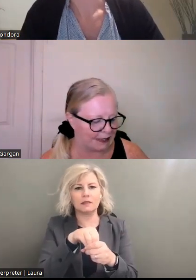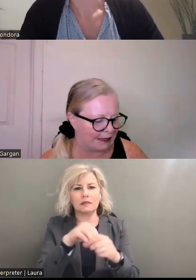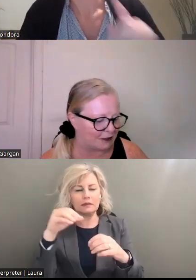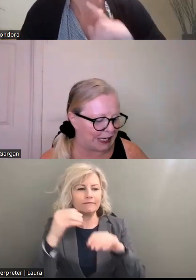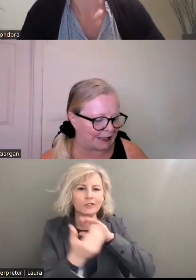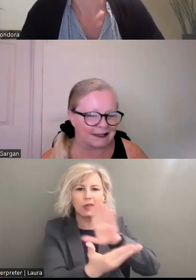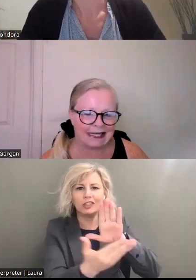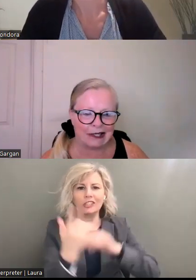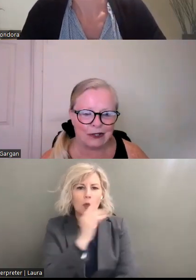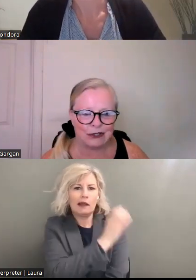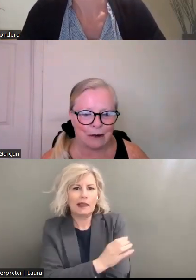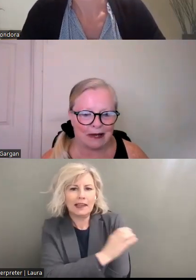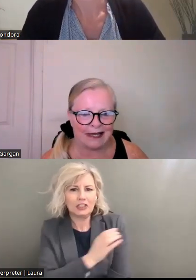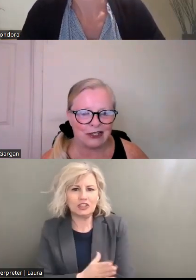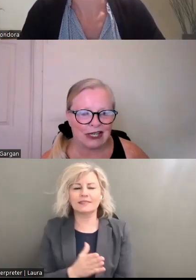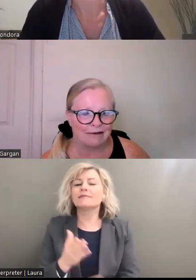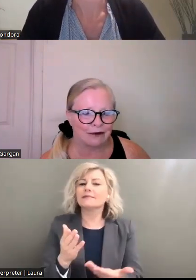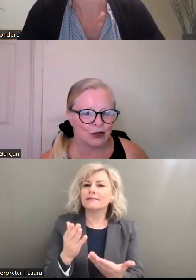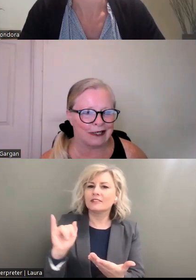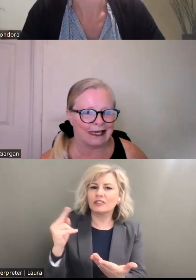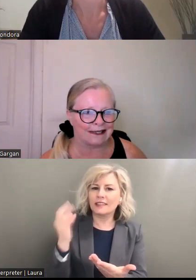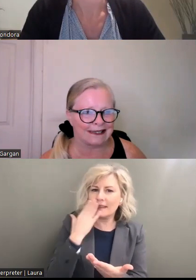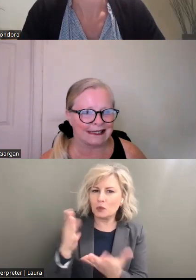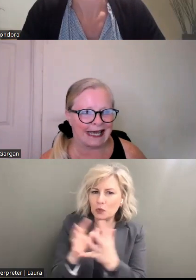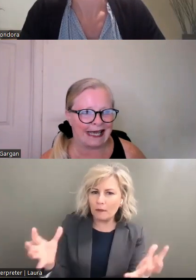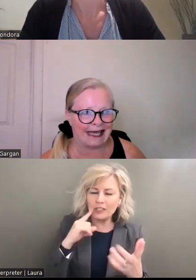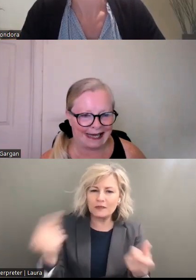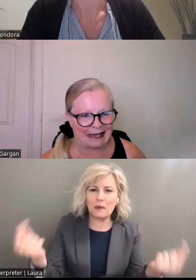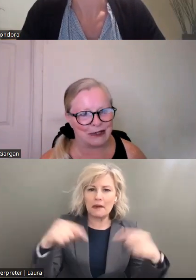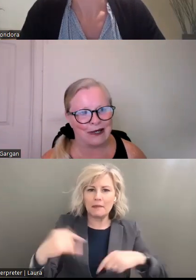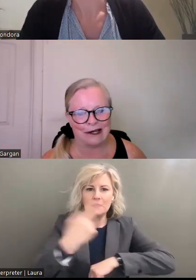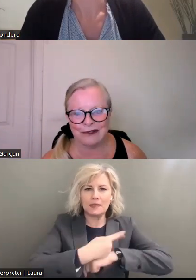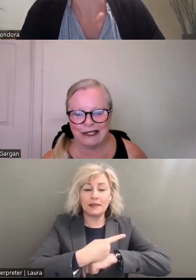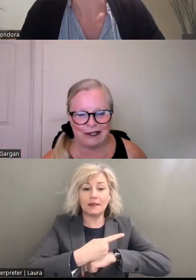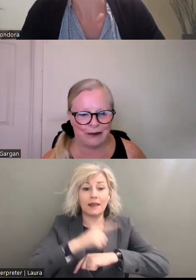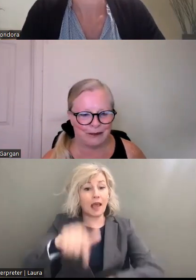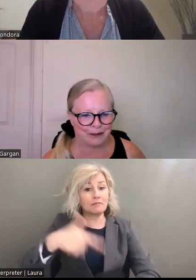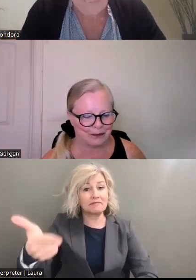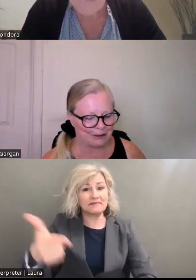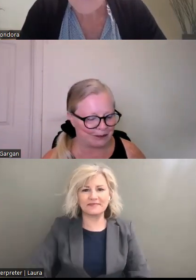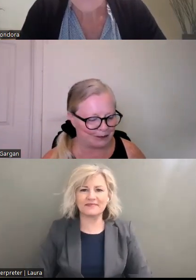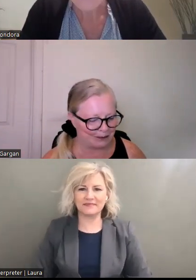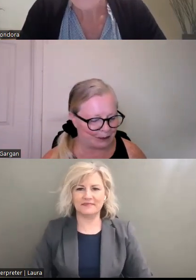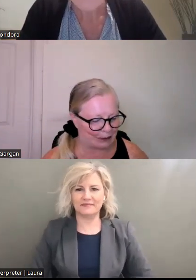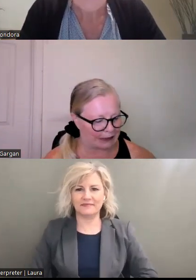clinicians. Janice, thank you so much for joining us today, and I turn it over to you.